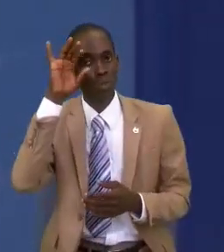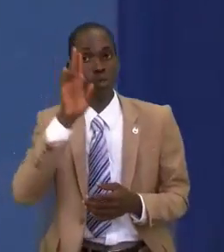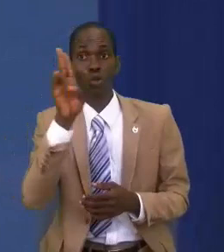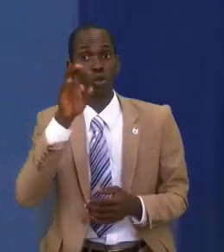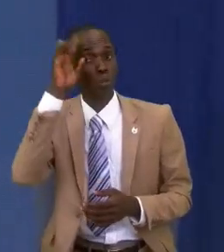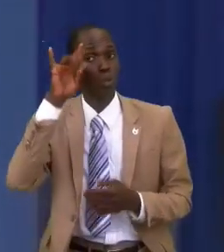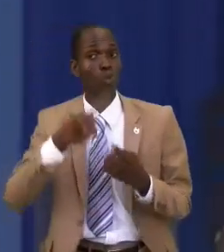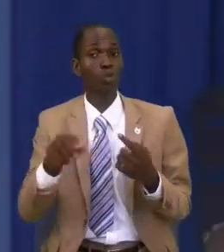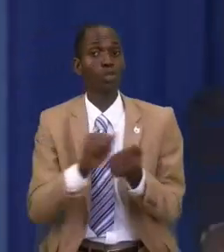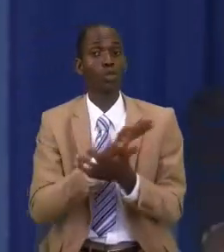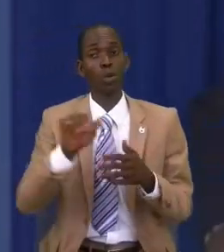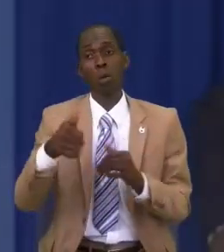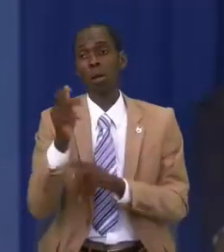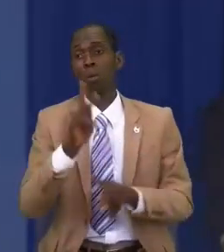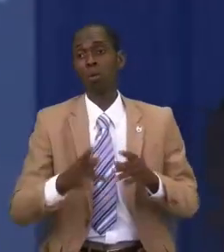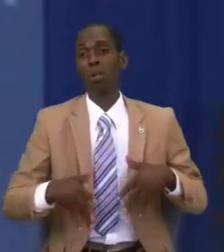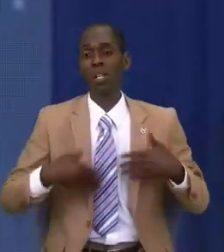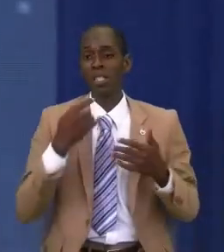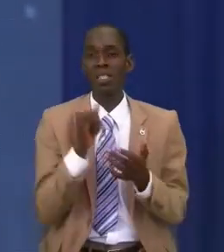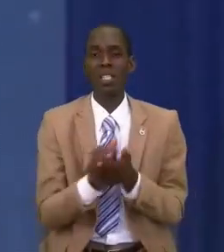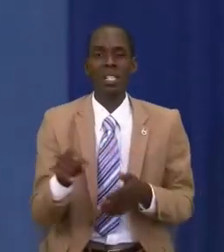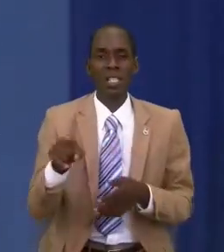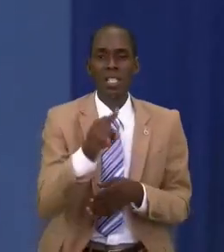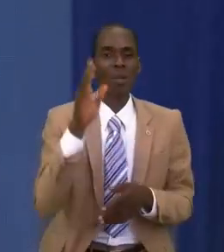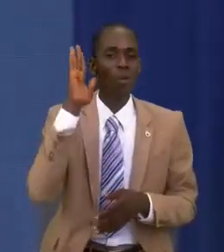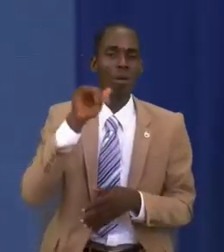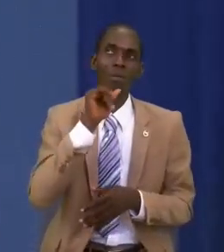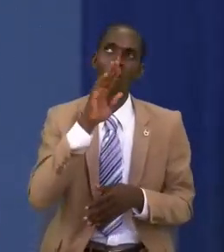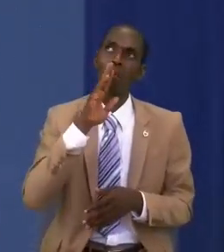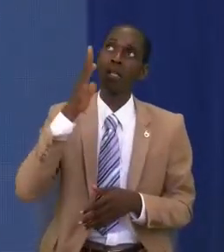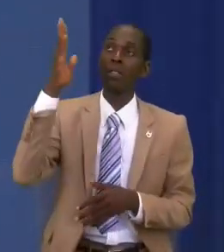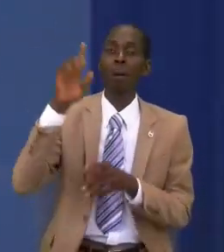but the redeemed shall walk there. And then